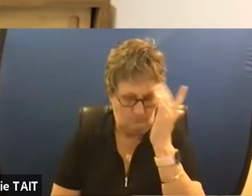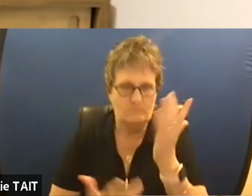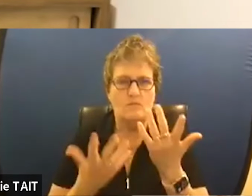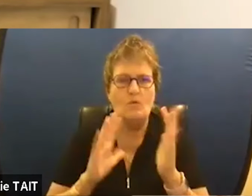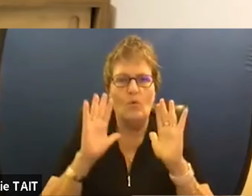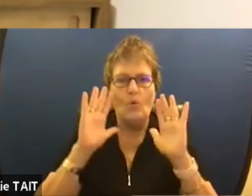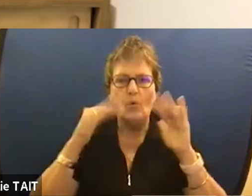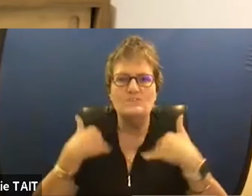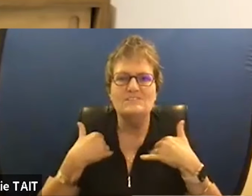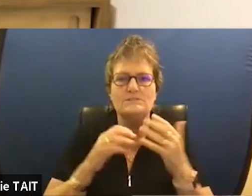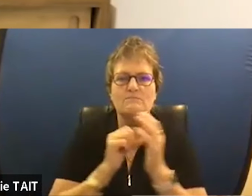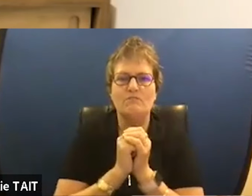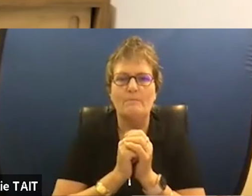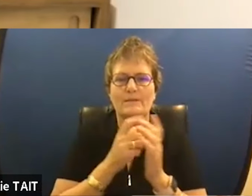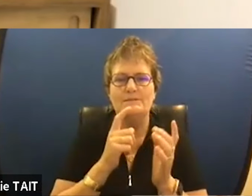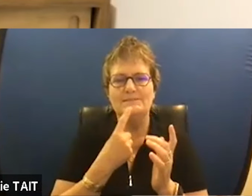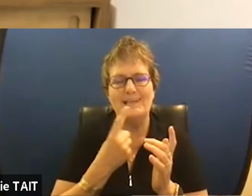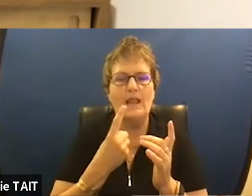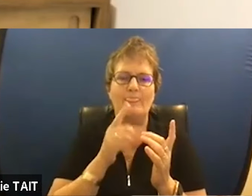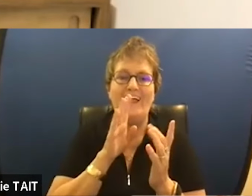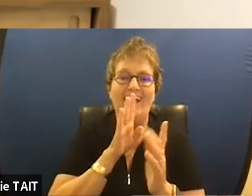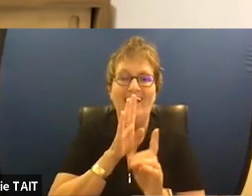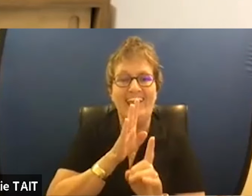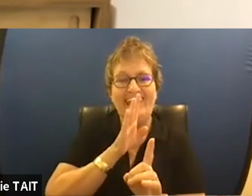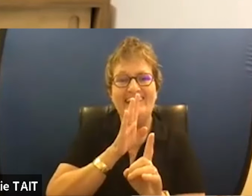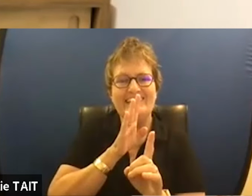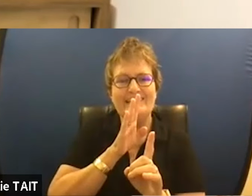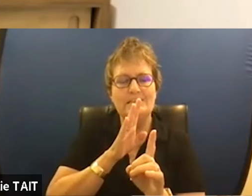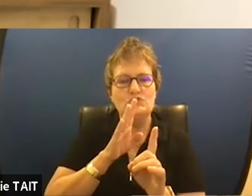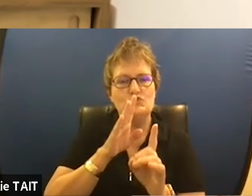were describing as the hidden curriculum. So